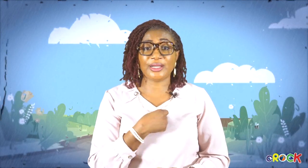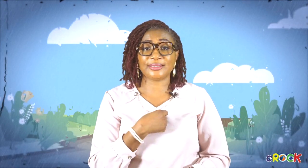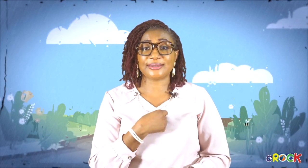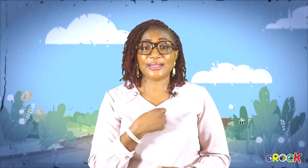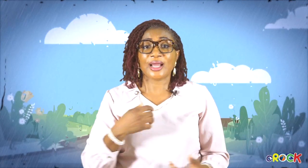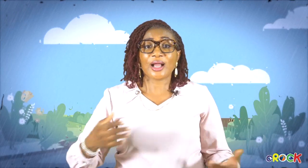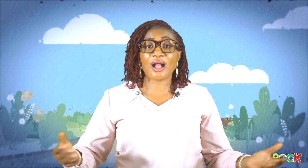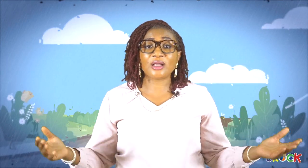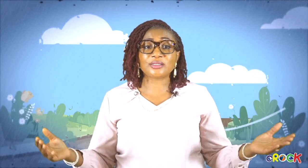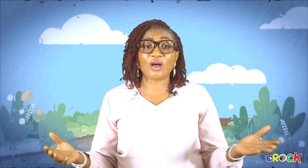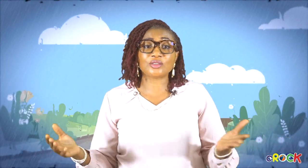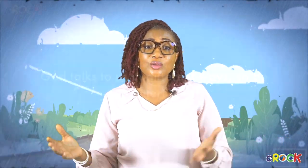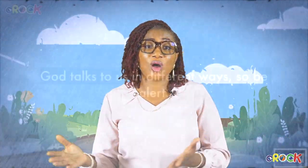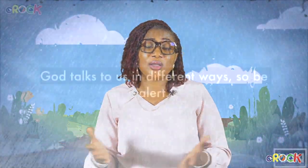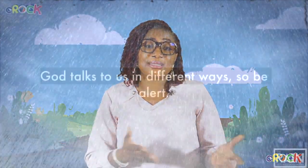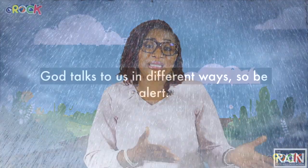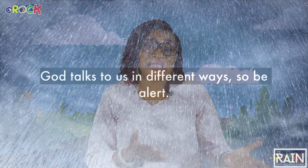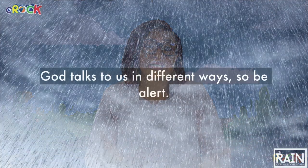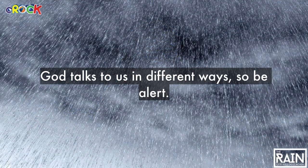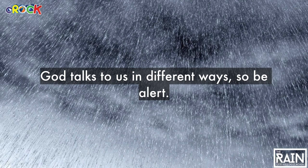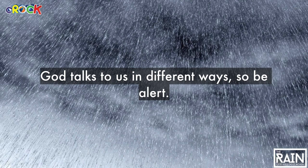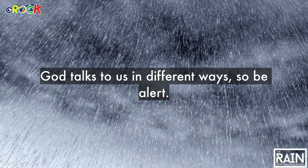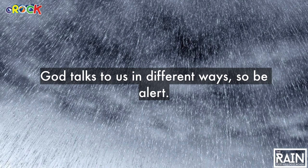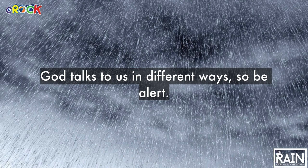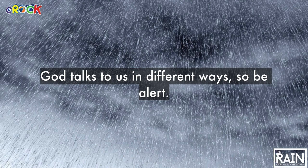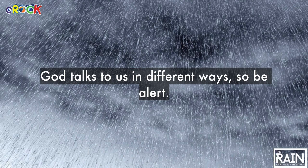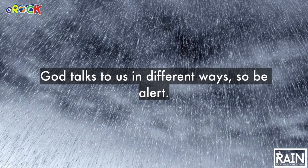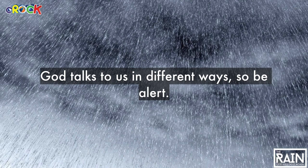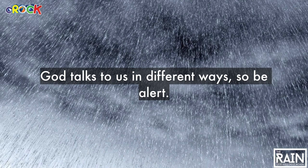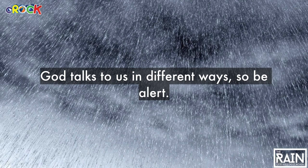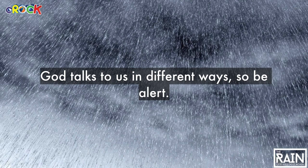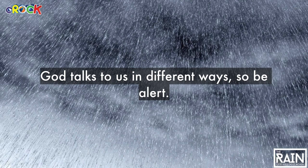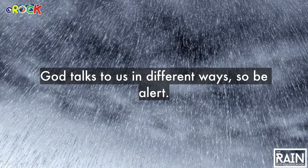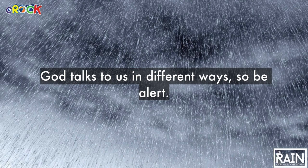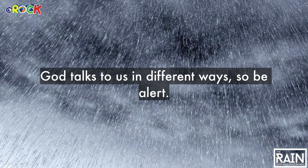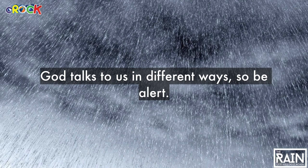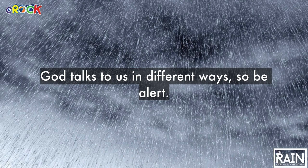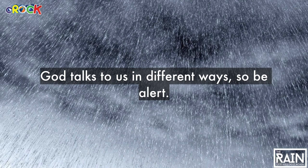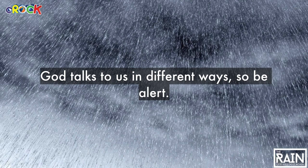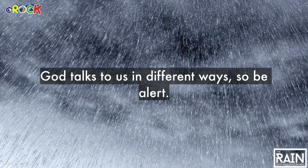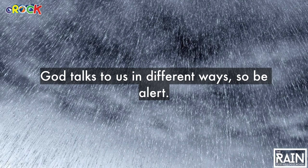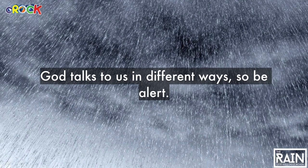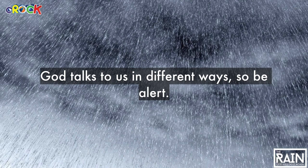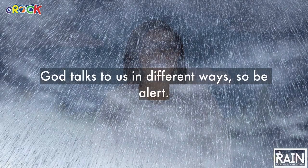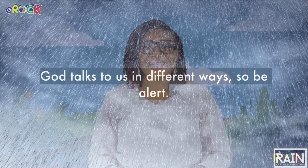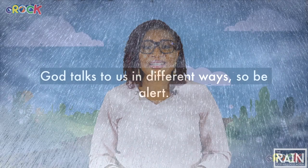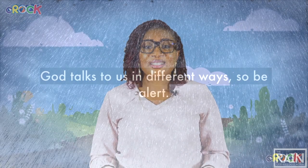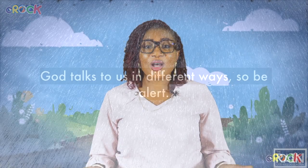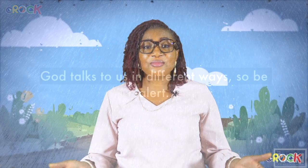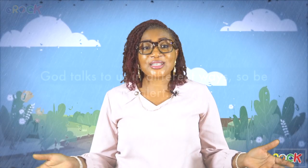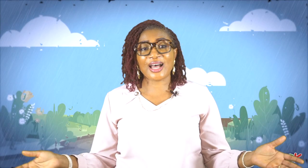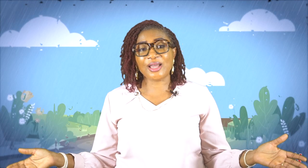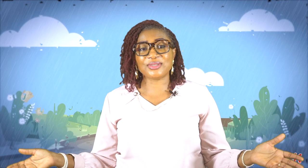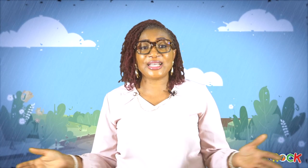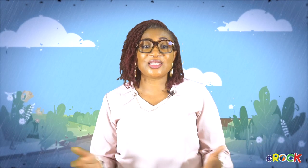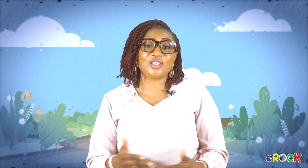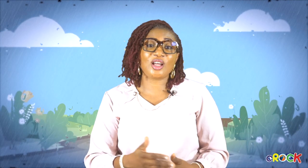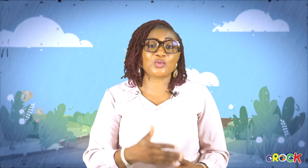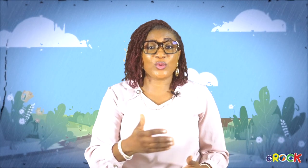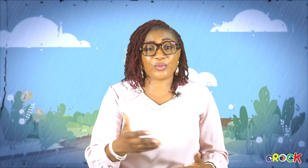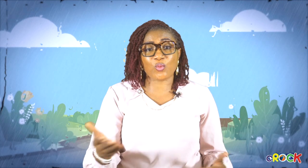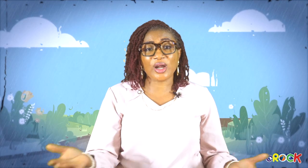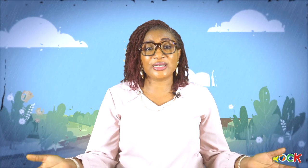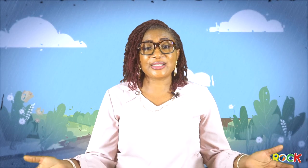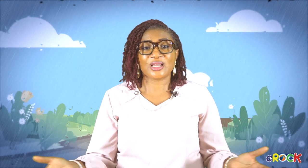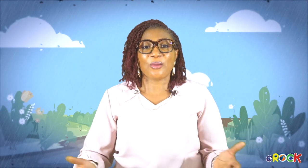is showing us. God talks to us in different ways, so be alert. Sometimes it's